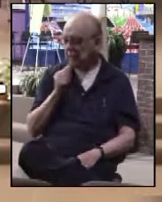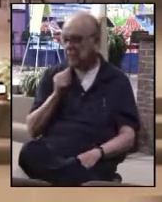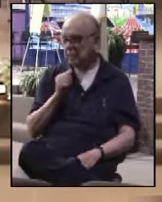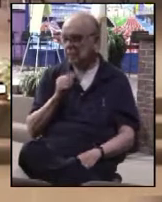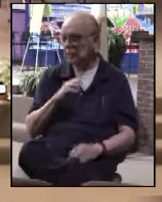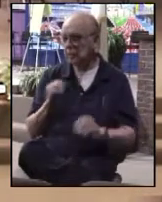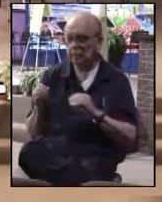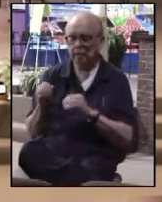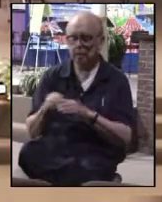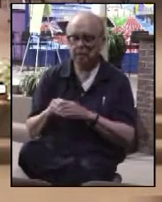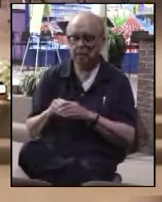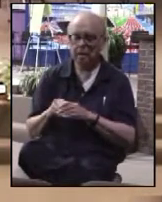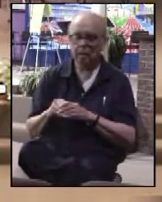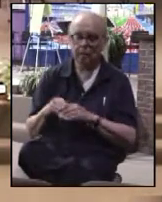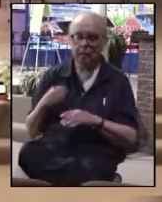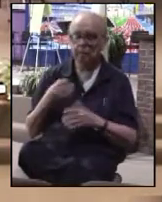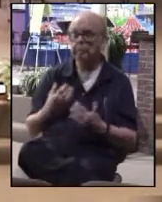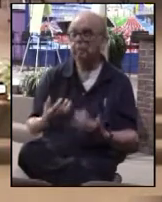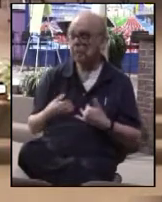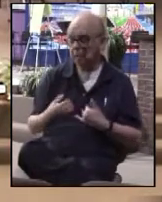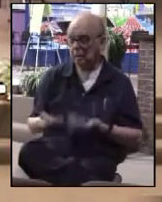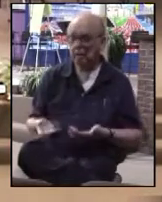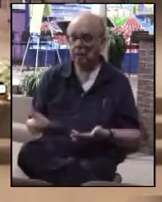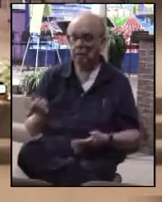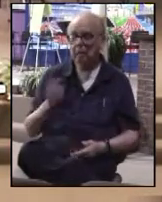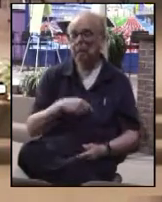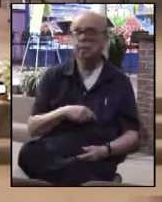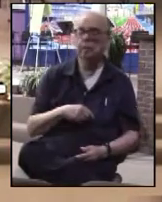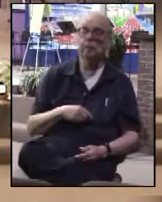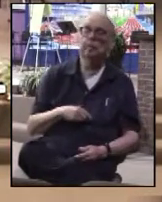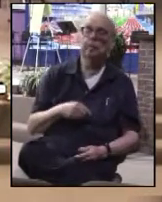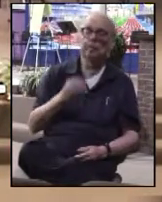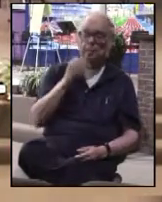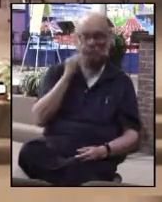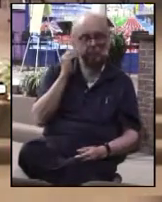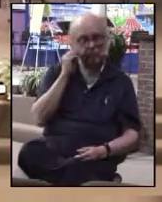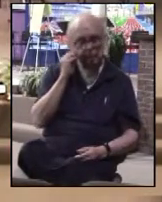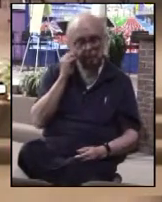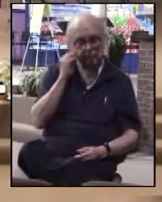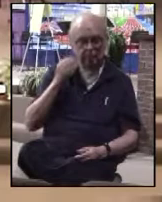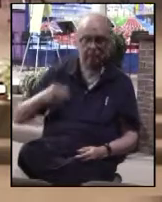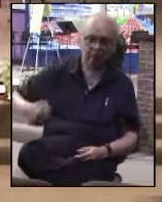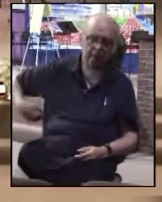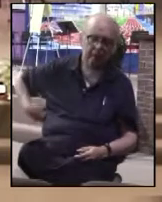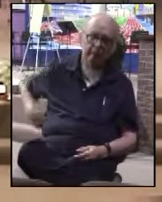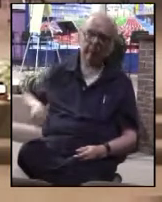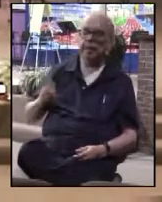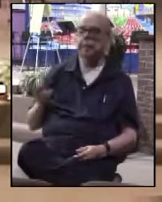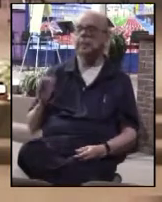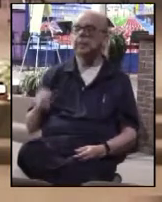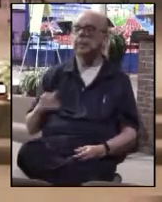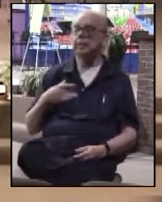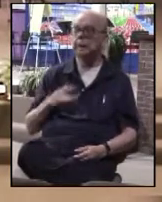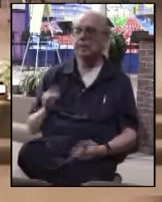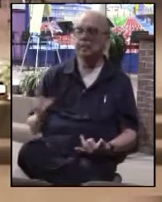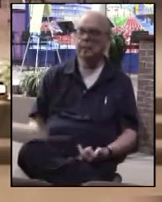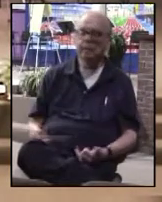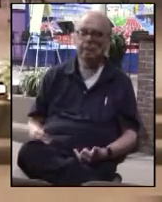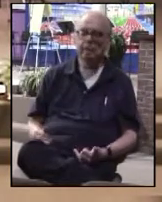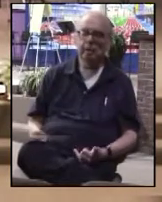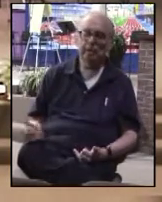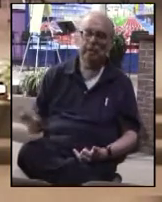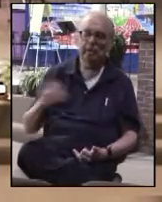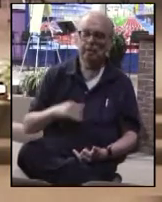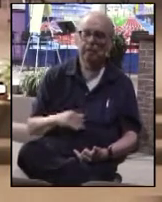in because we were tired I went home my back is hurting Thursday night my back is still hurting today and and I'm still gonna come